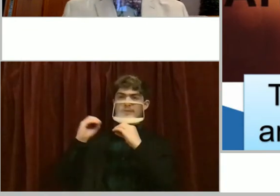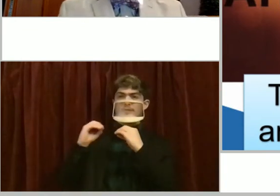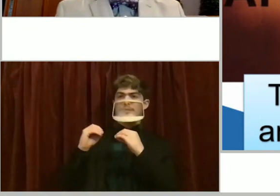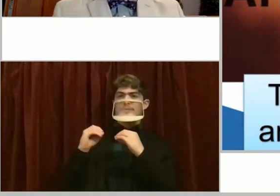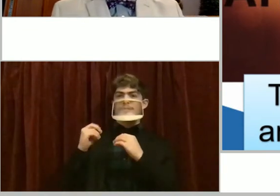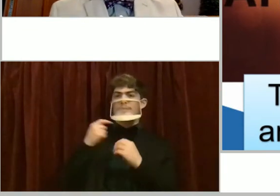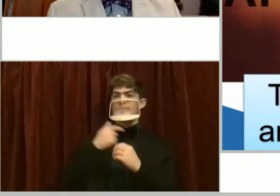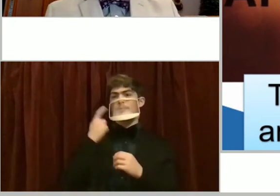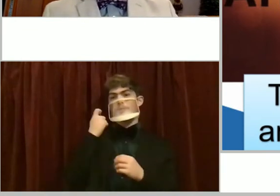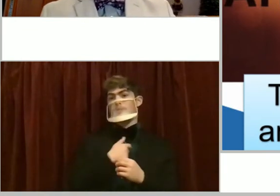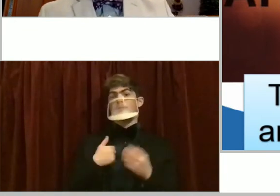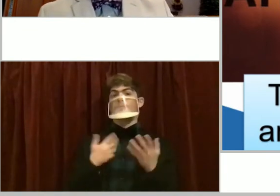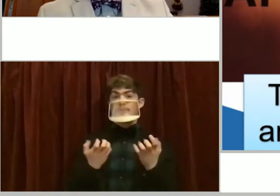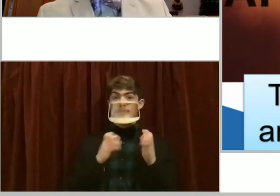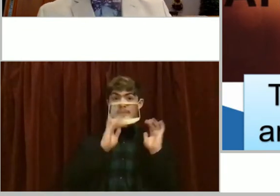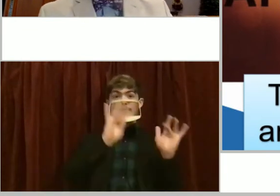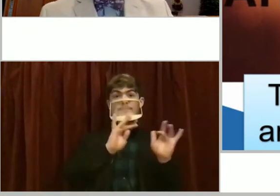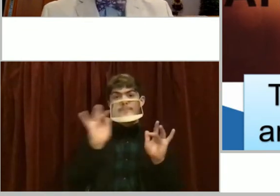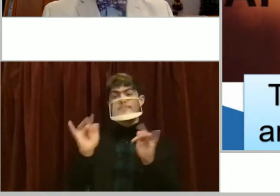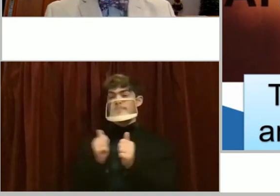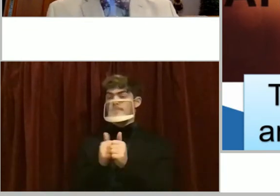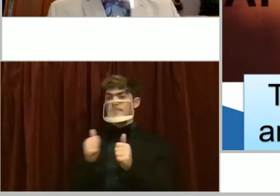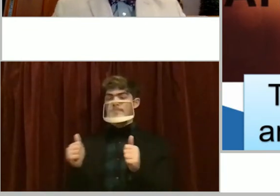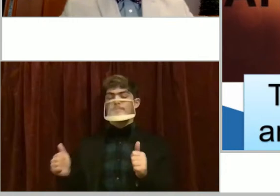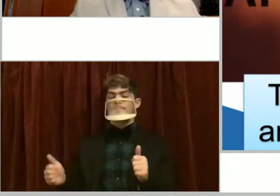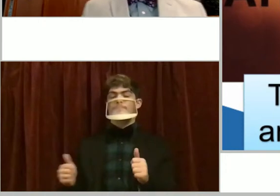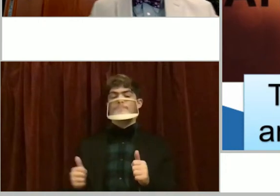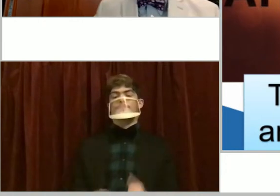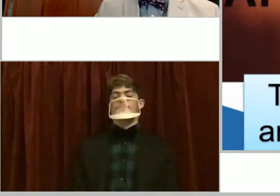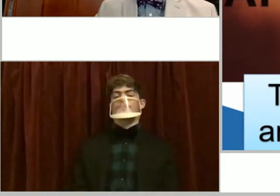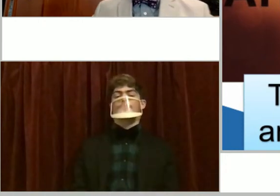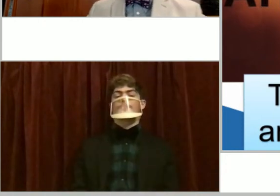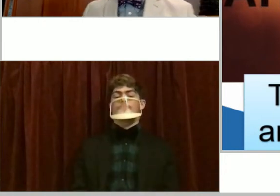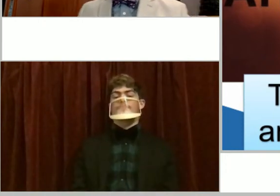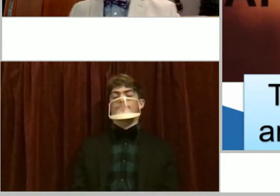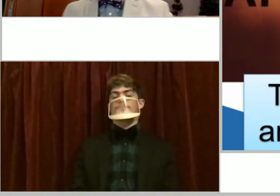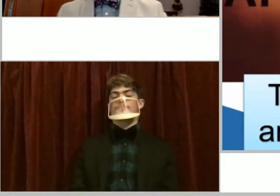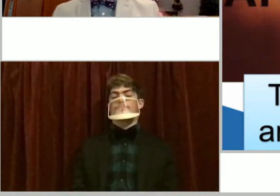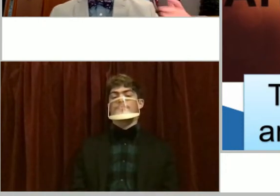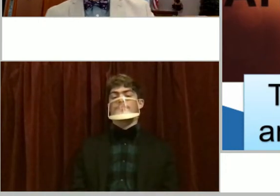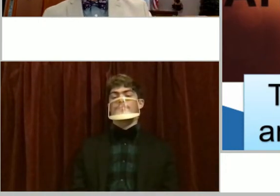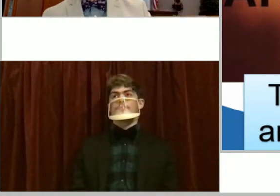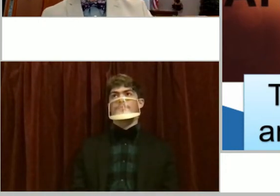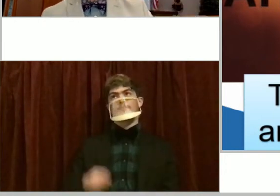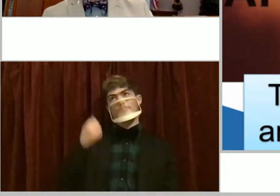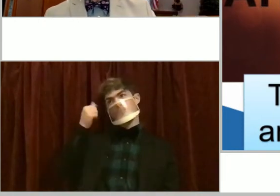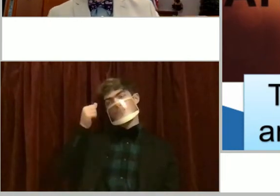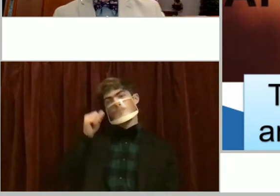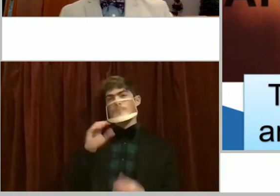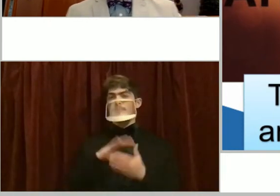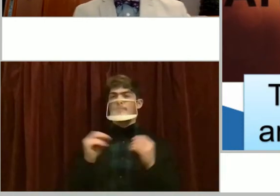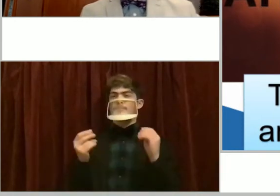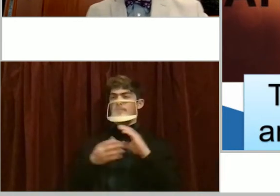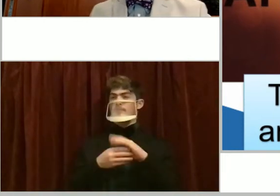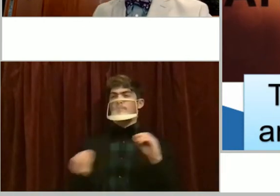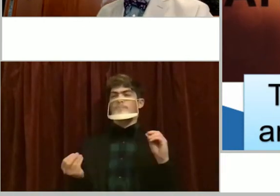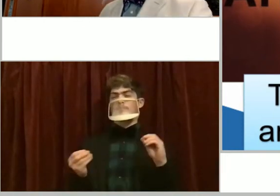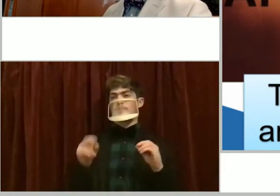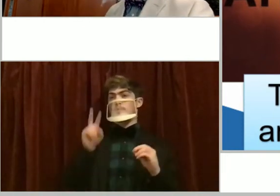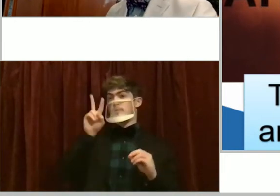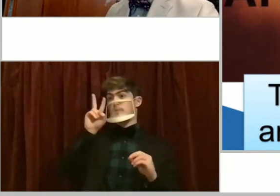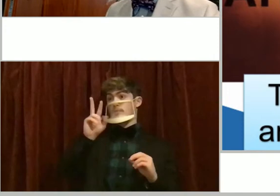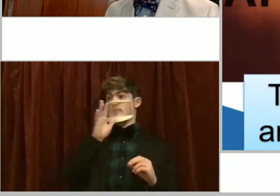show compassion to one another. I think you remember the story of the two women who come before